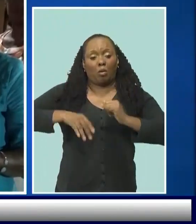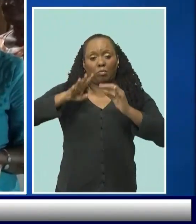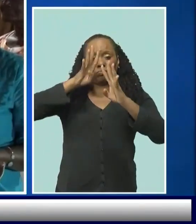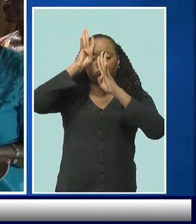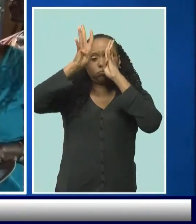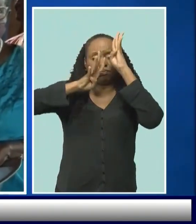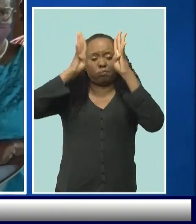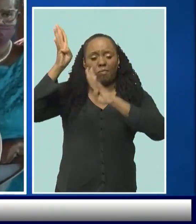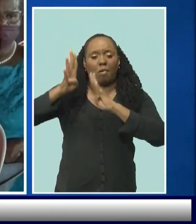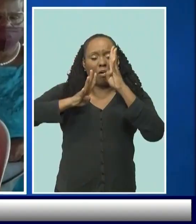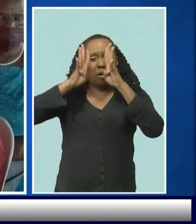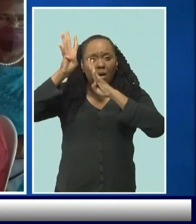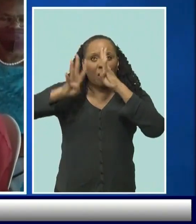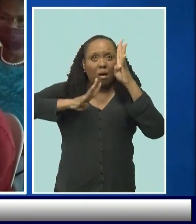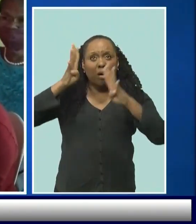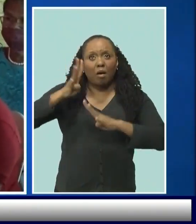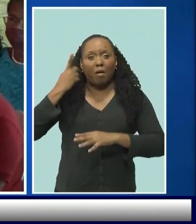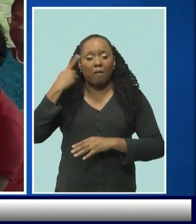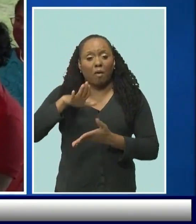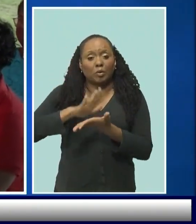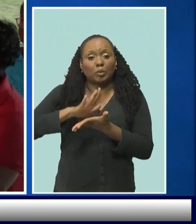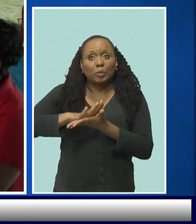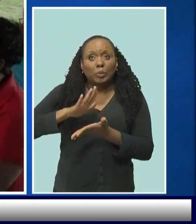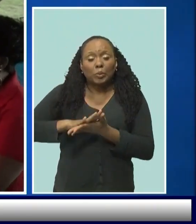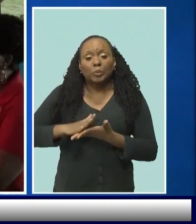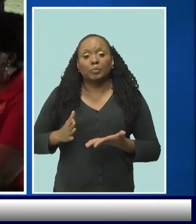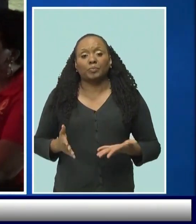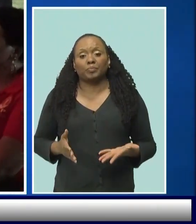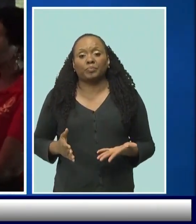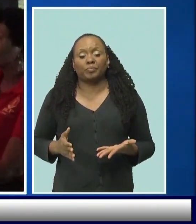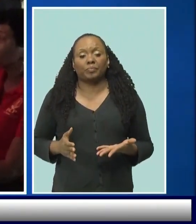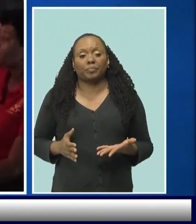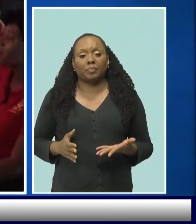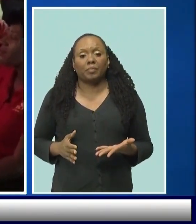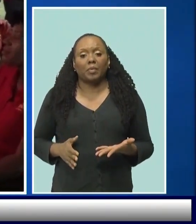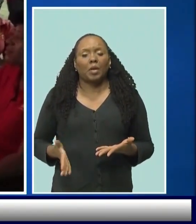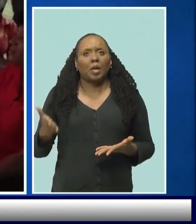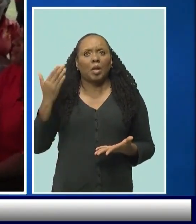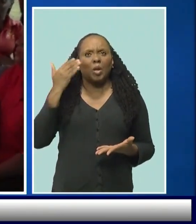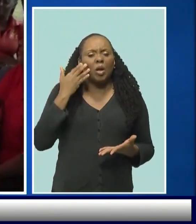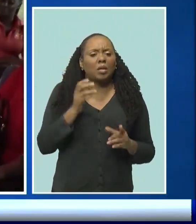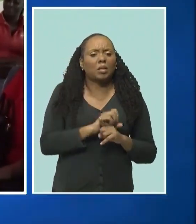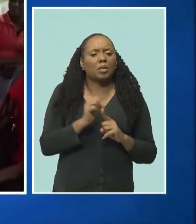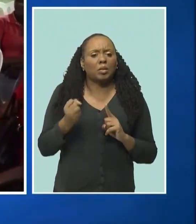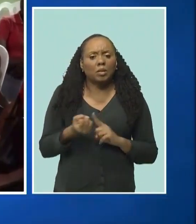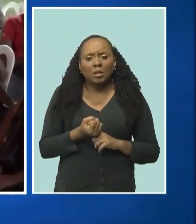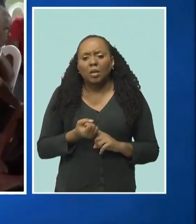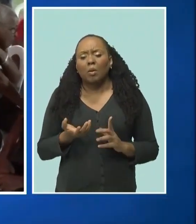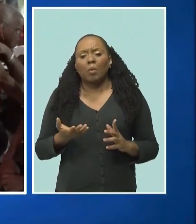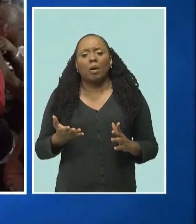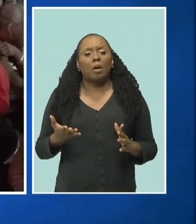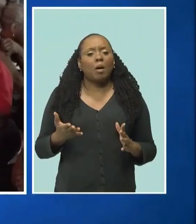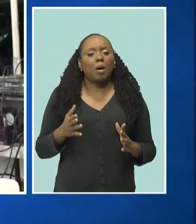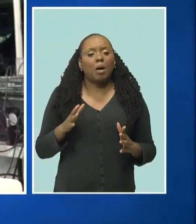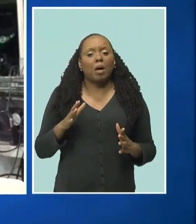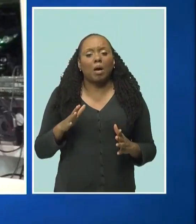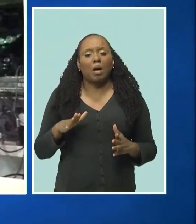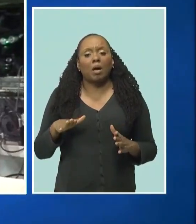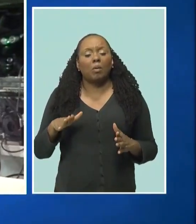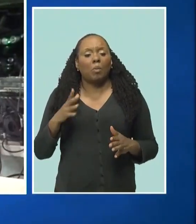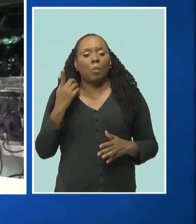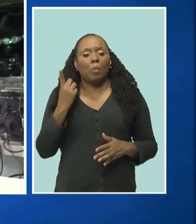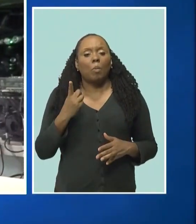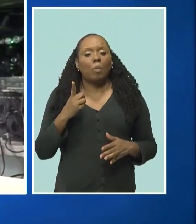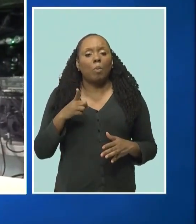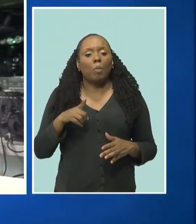security breaches at schools, including one in which a student was allegedly assaulted. Minister of Education, Kay McConney, says an